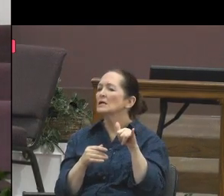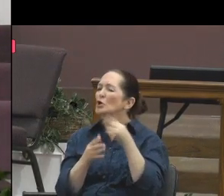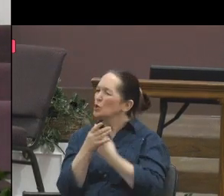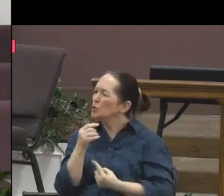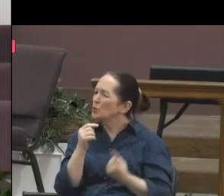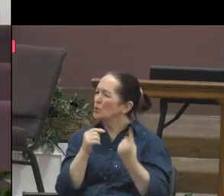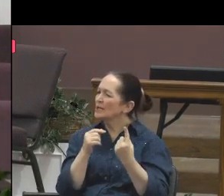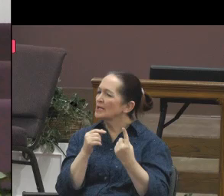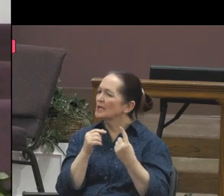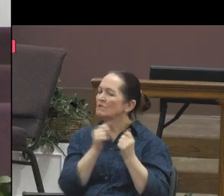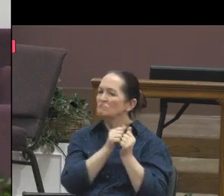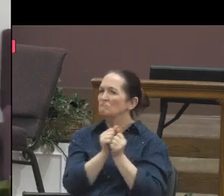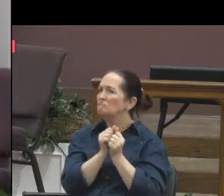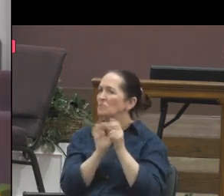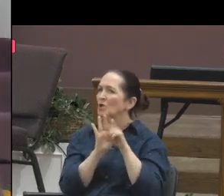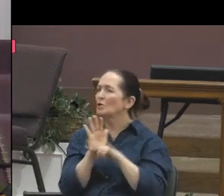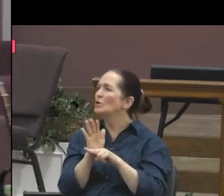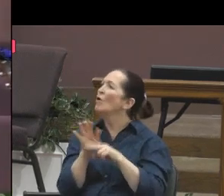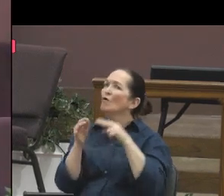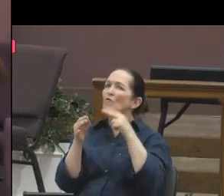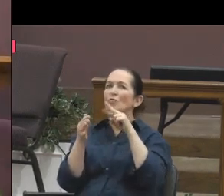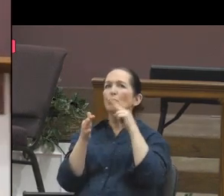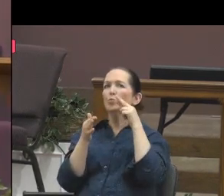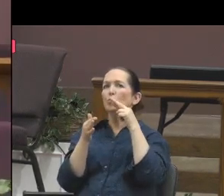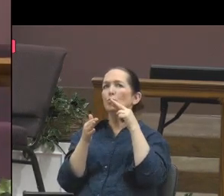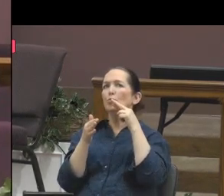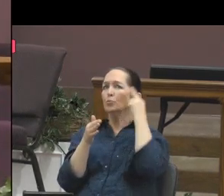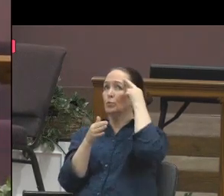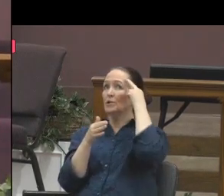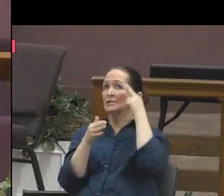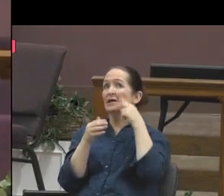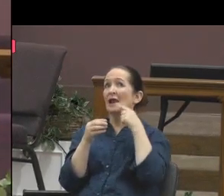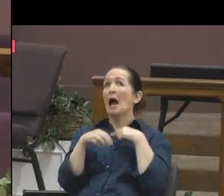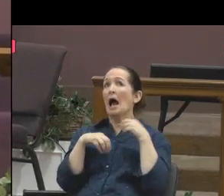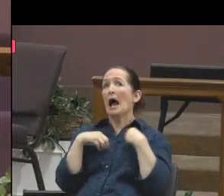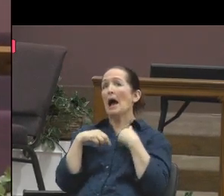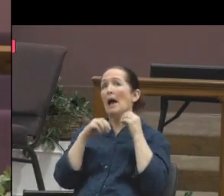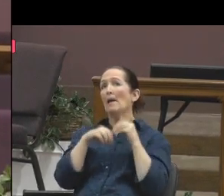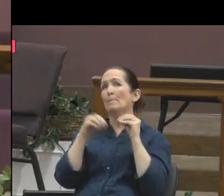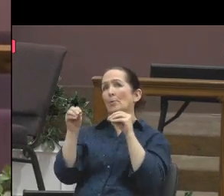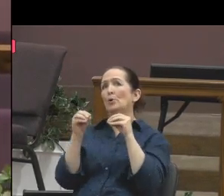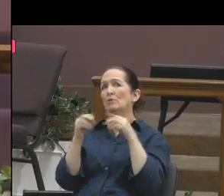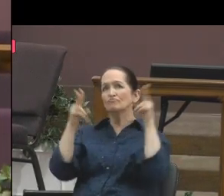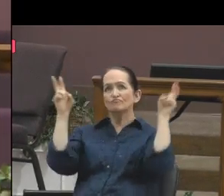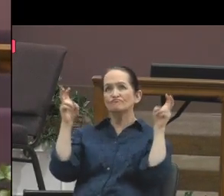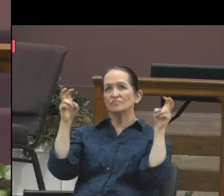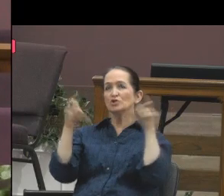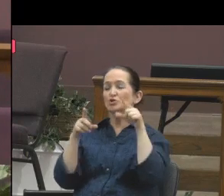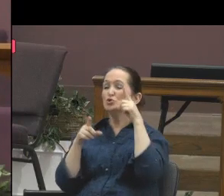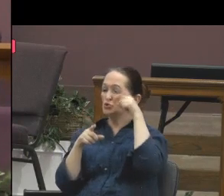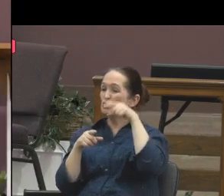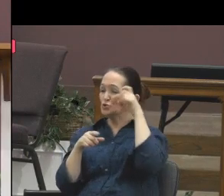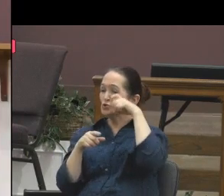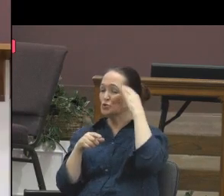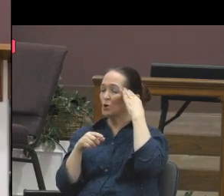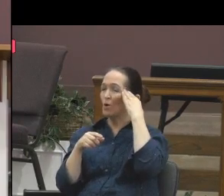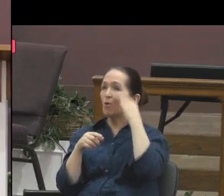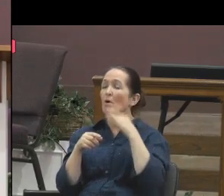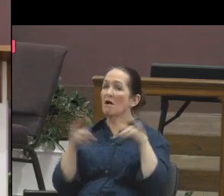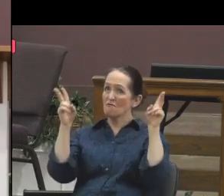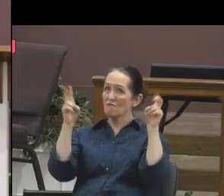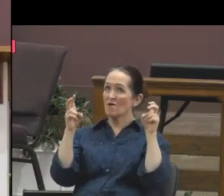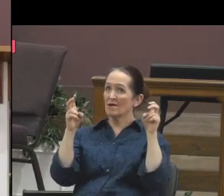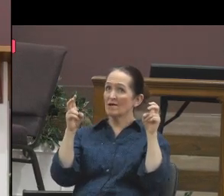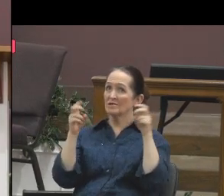this morning, I put a phrase up here. A phrase that you should be familiar with. A phrase that came out of the foundation of this